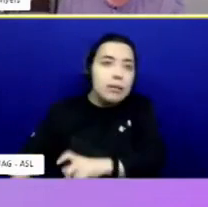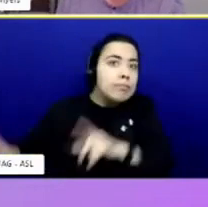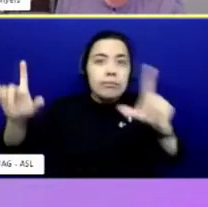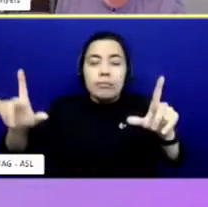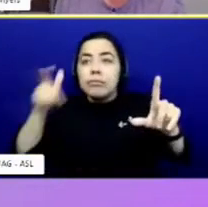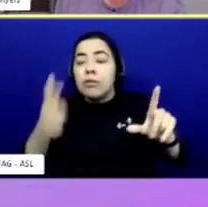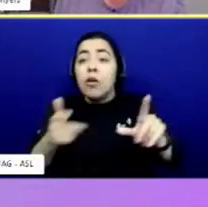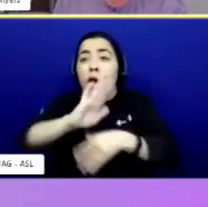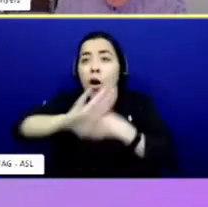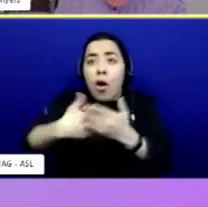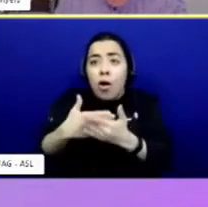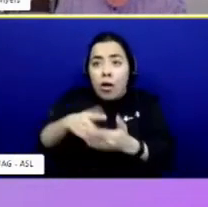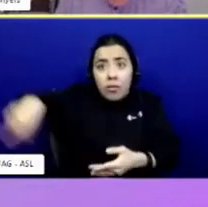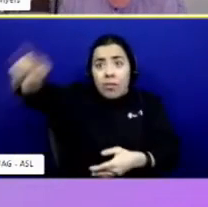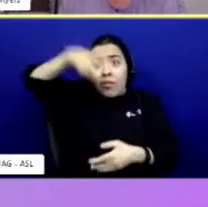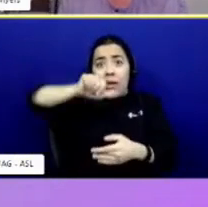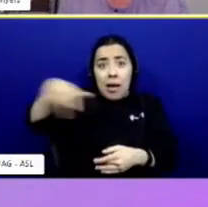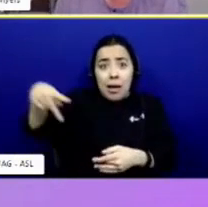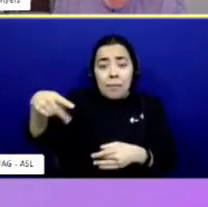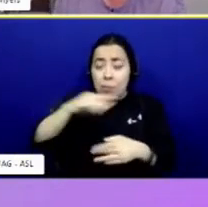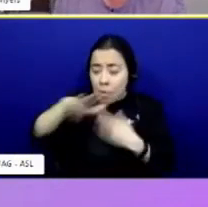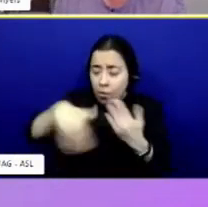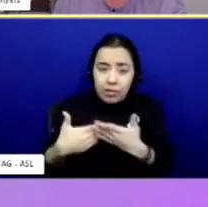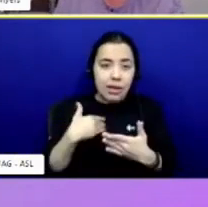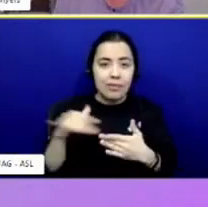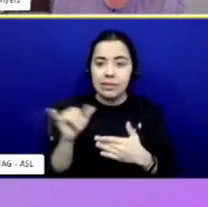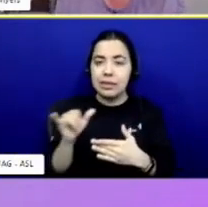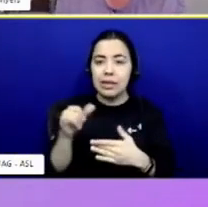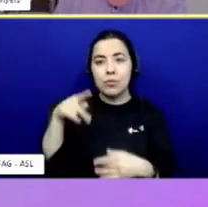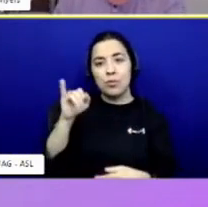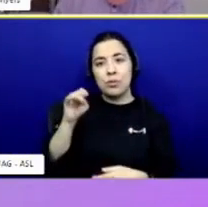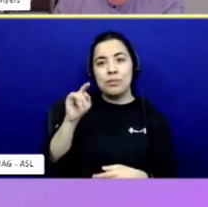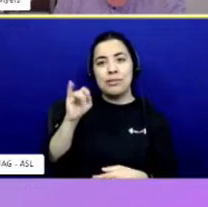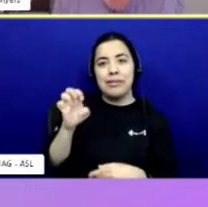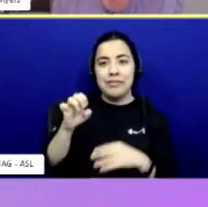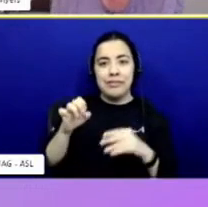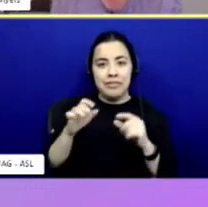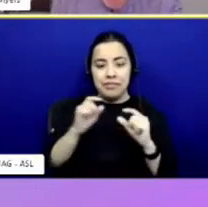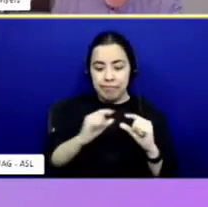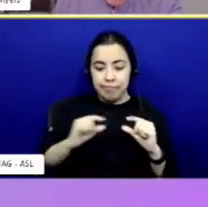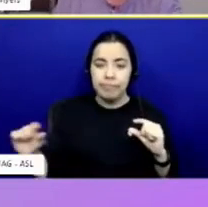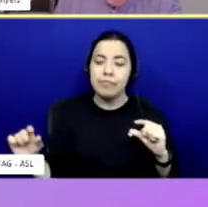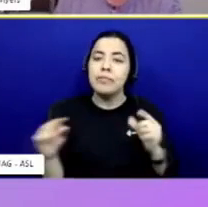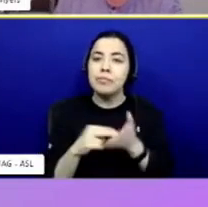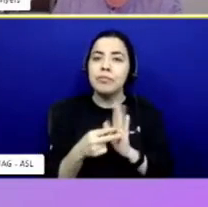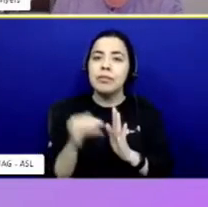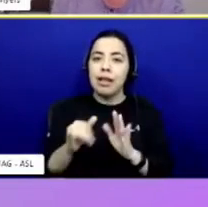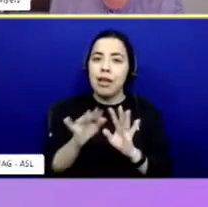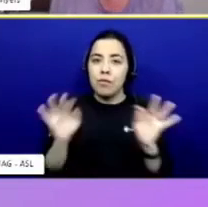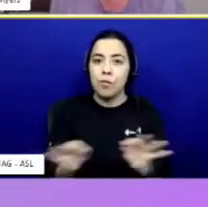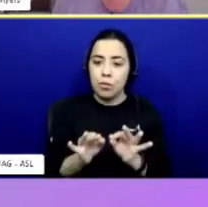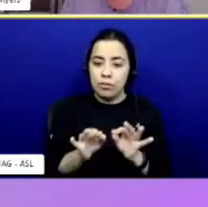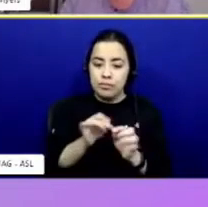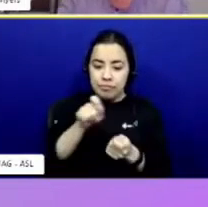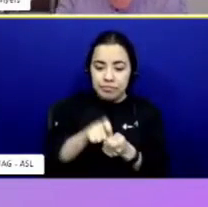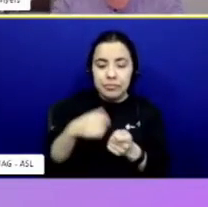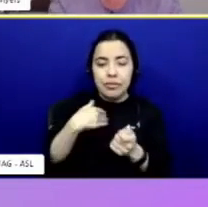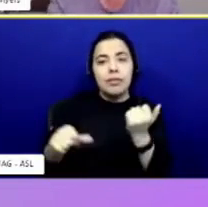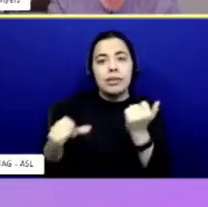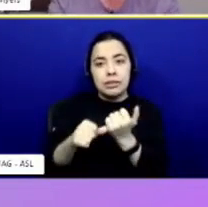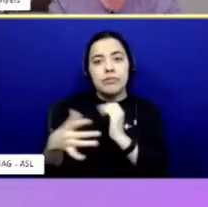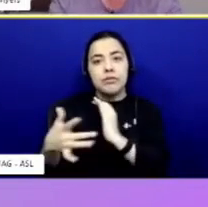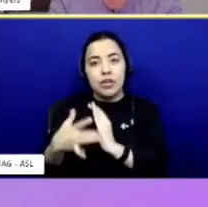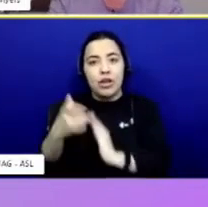application. And these primitives are constructed in a form that specifically assistive technologies